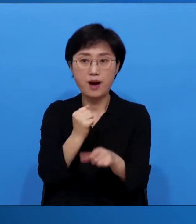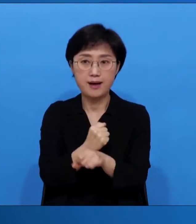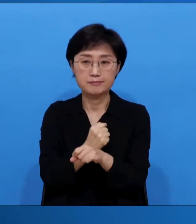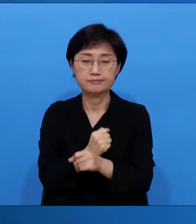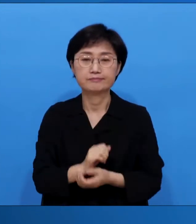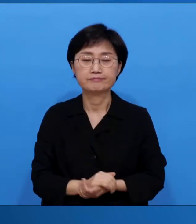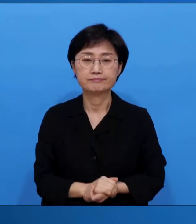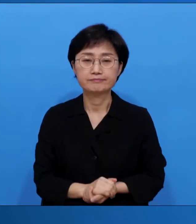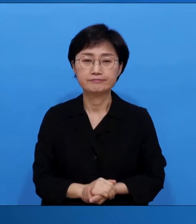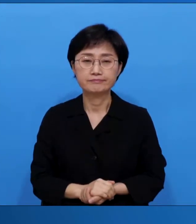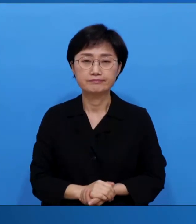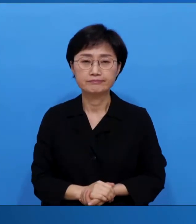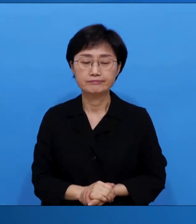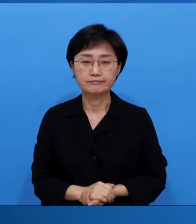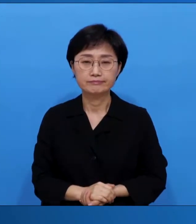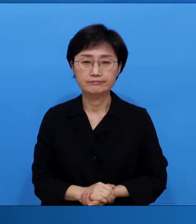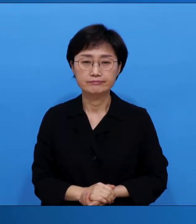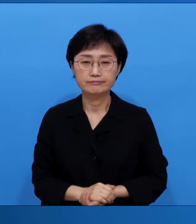time.